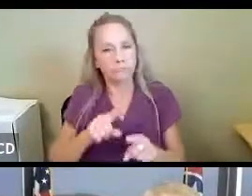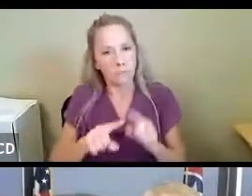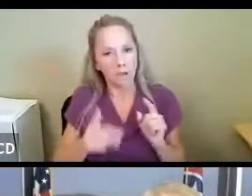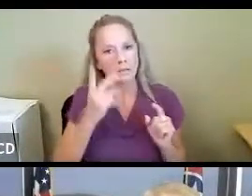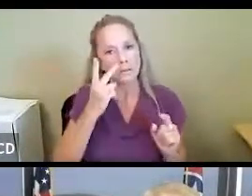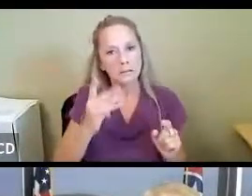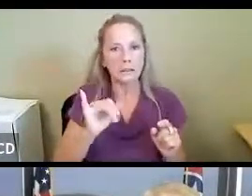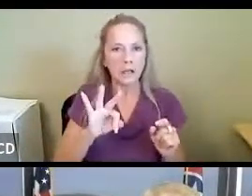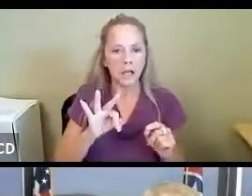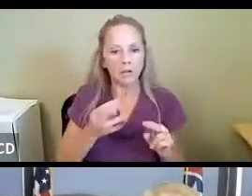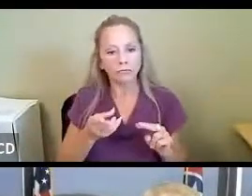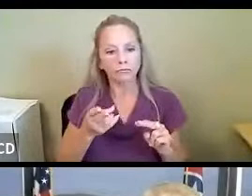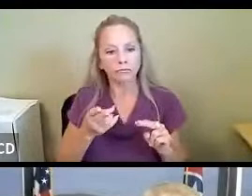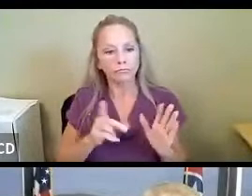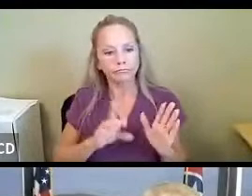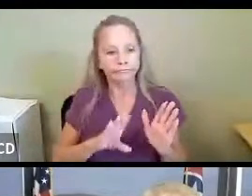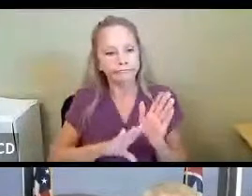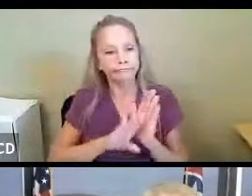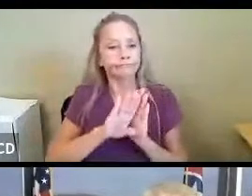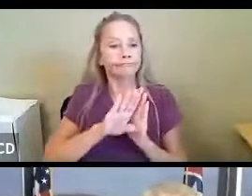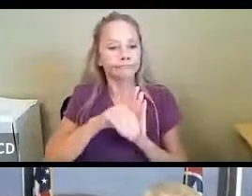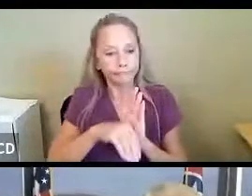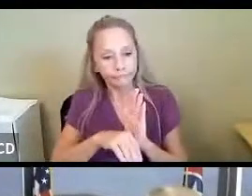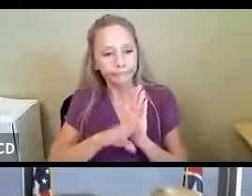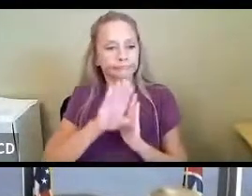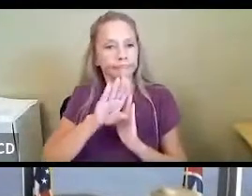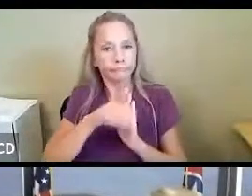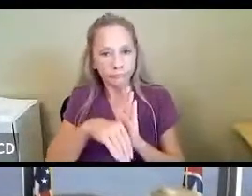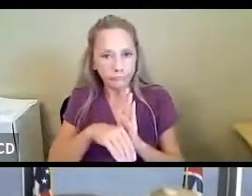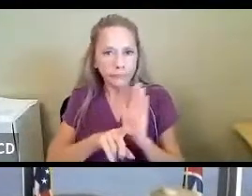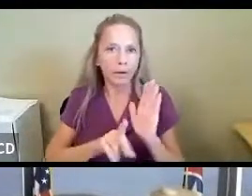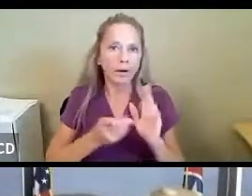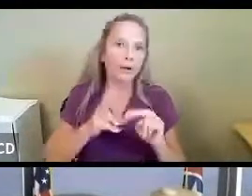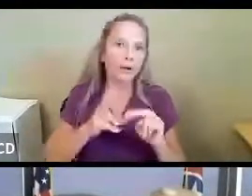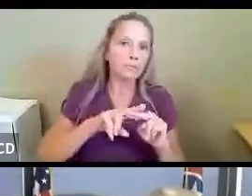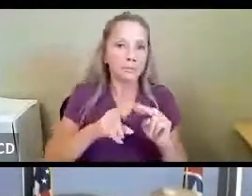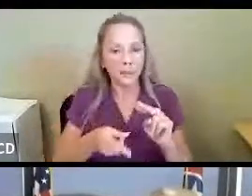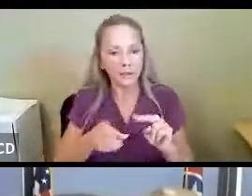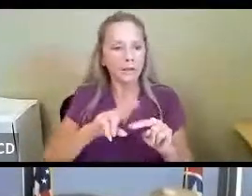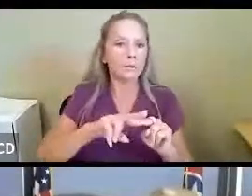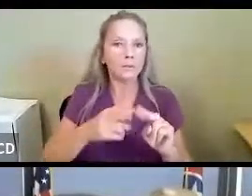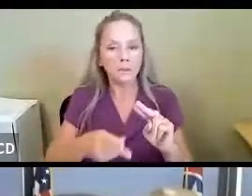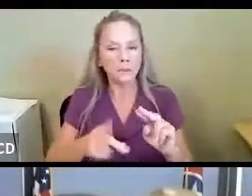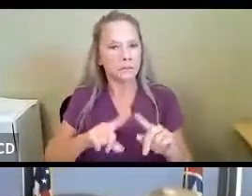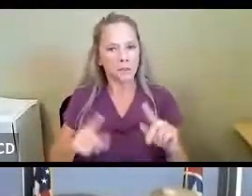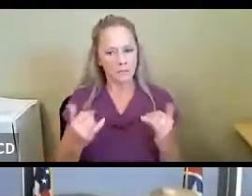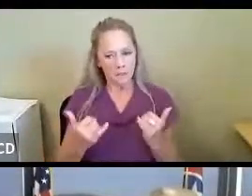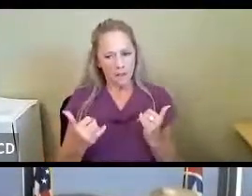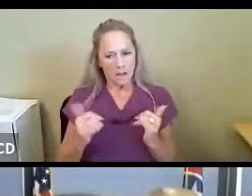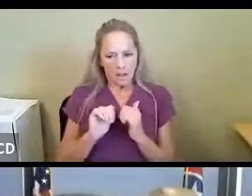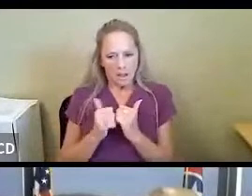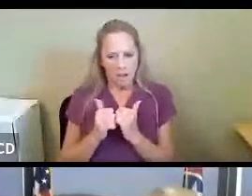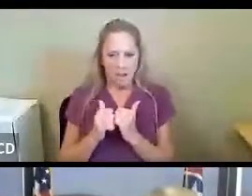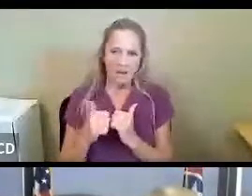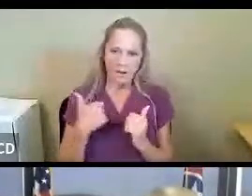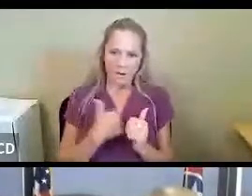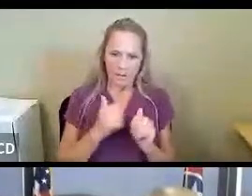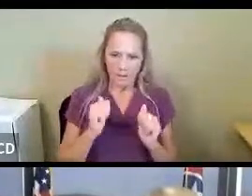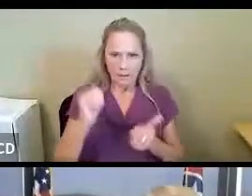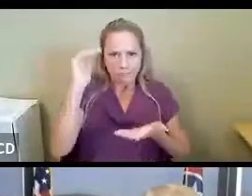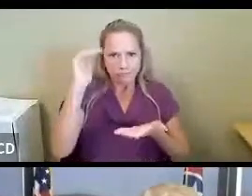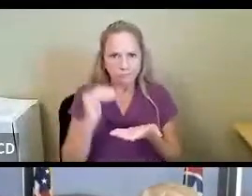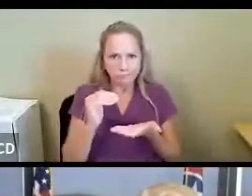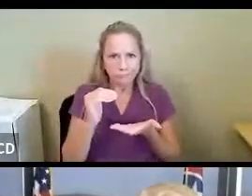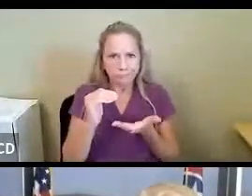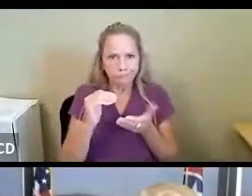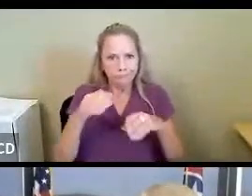challenges, and that we really don't know how to fix, is decreased testing volume.